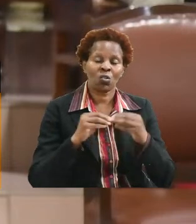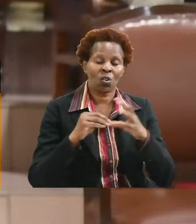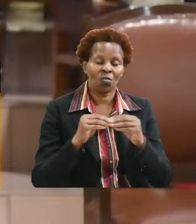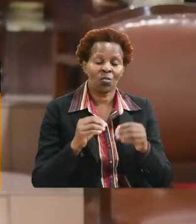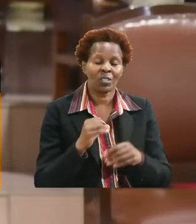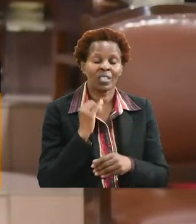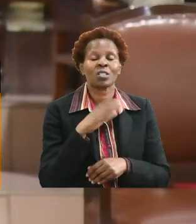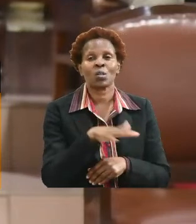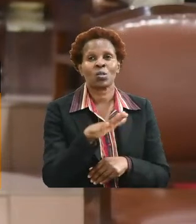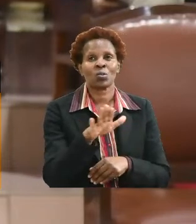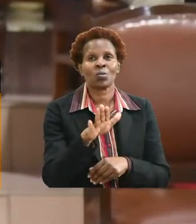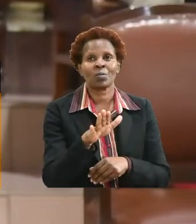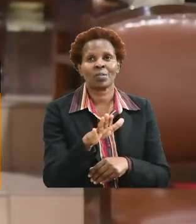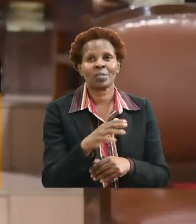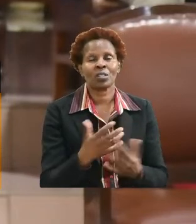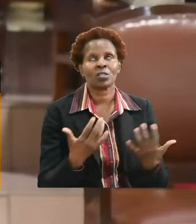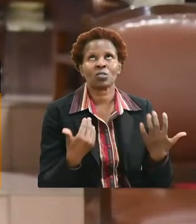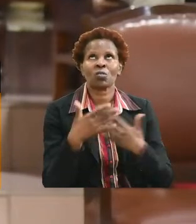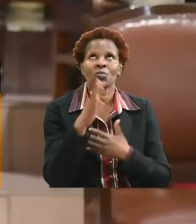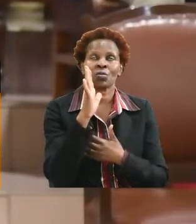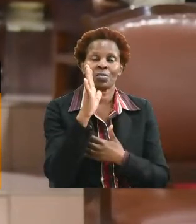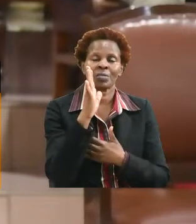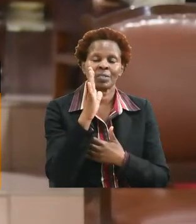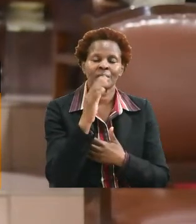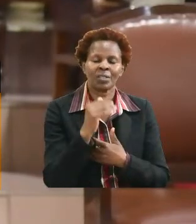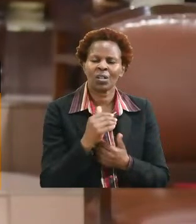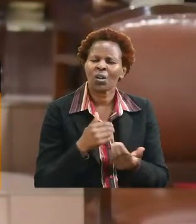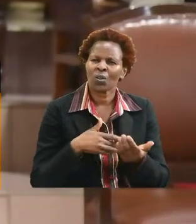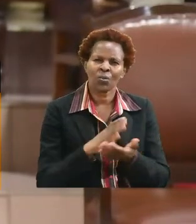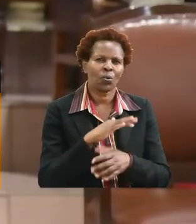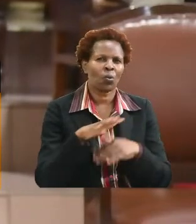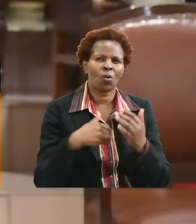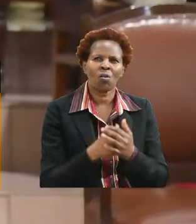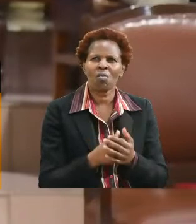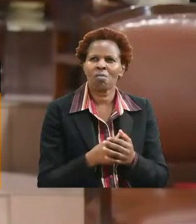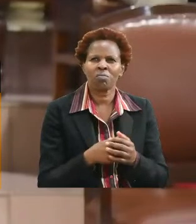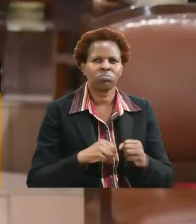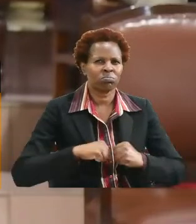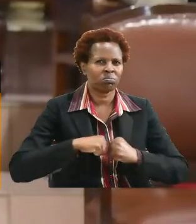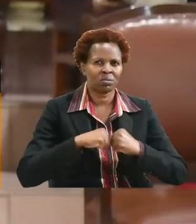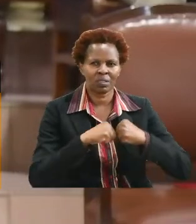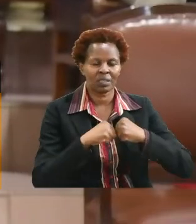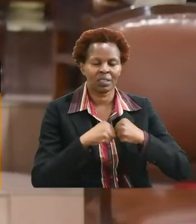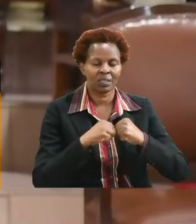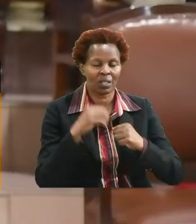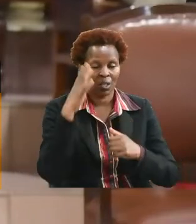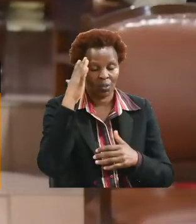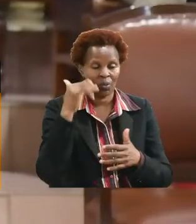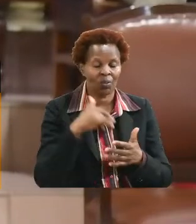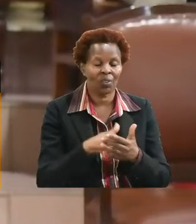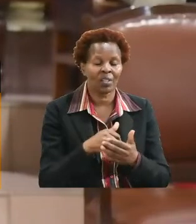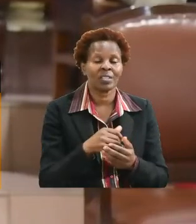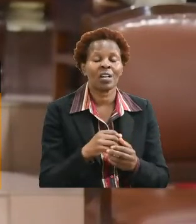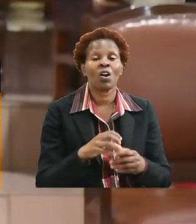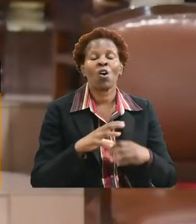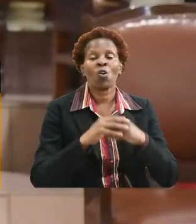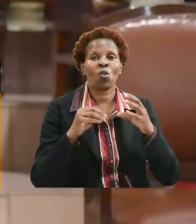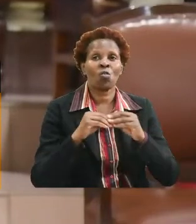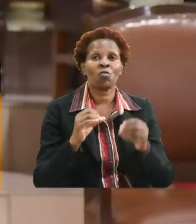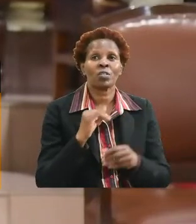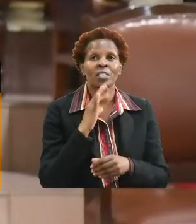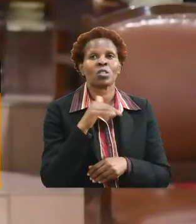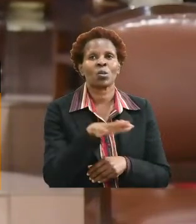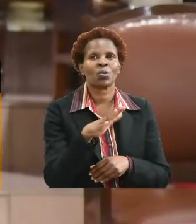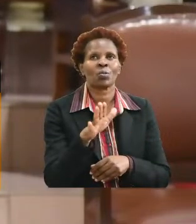portion, child of God. Regardless of the situation and the circumstance, comfort is your portion.